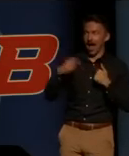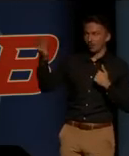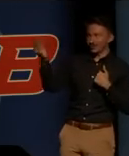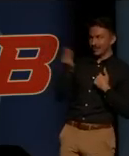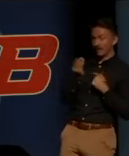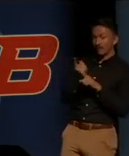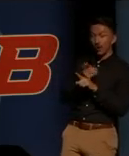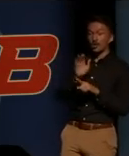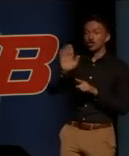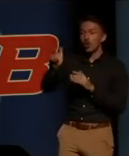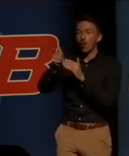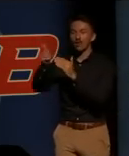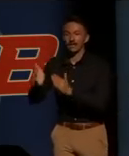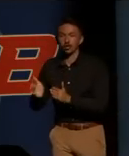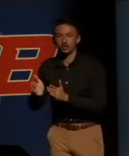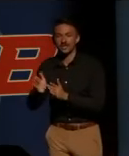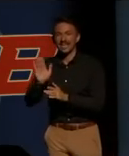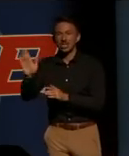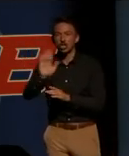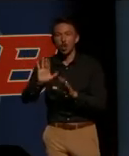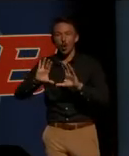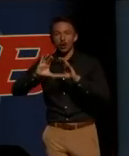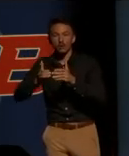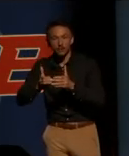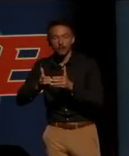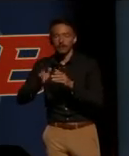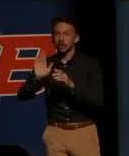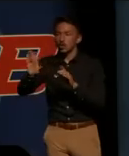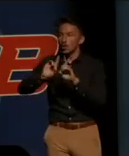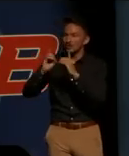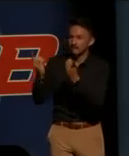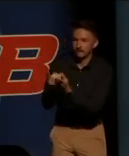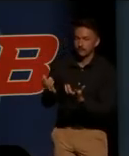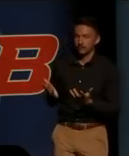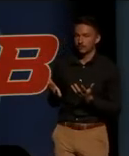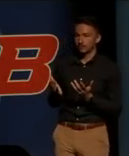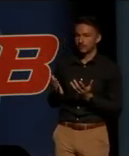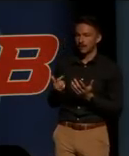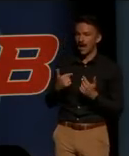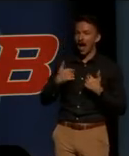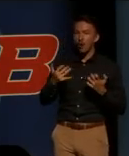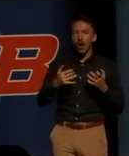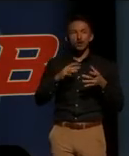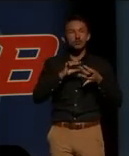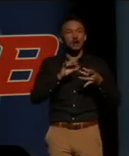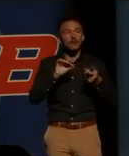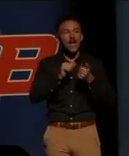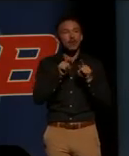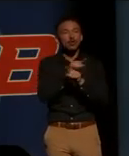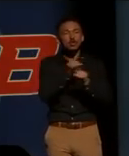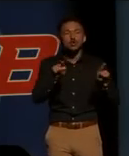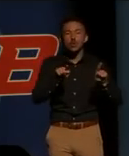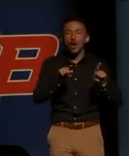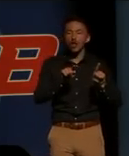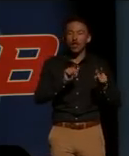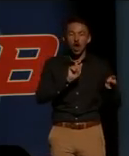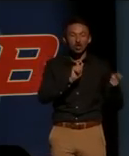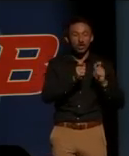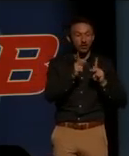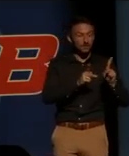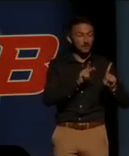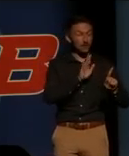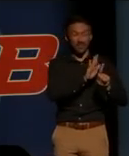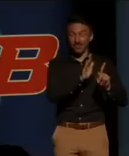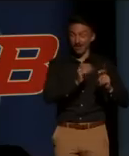see how you're changing people's lives to change the world. But first things